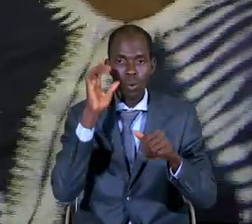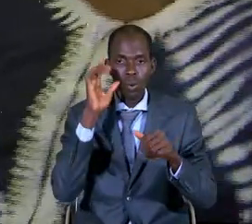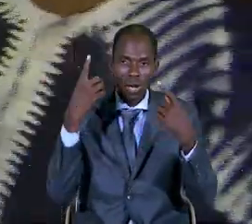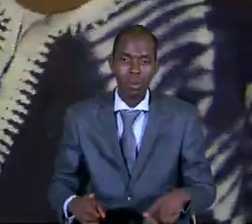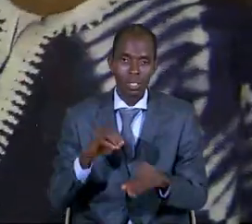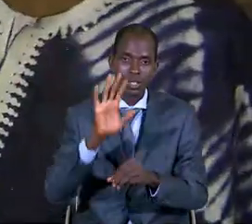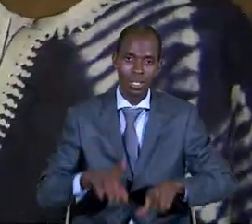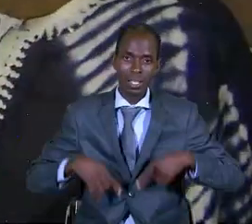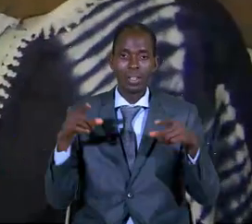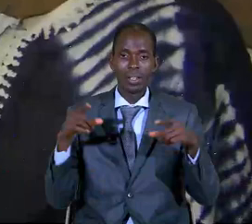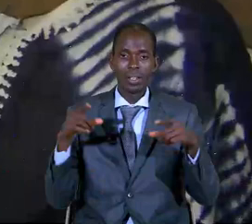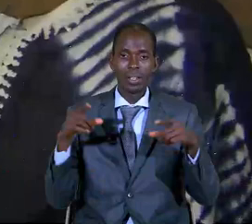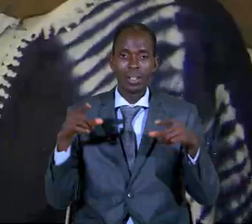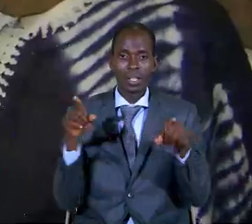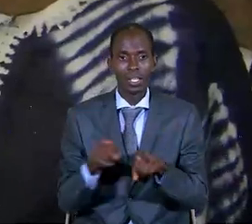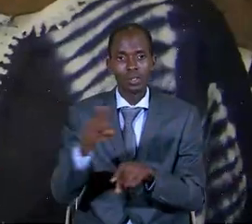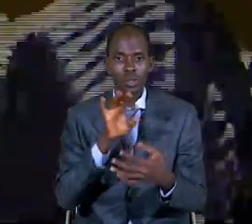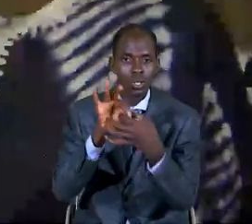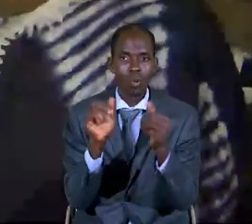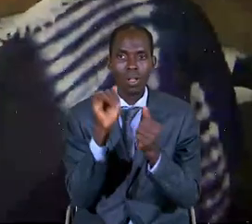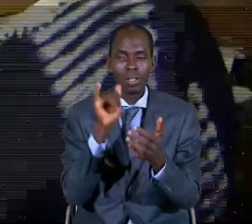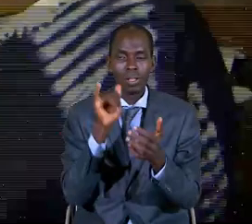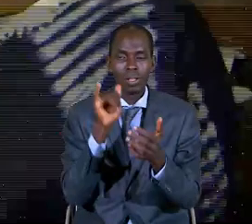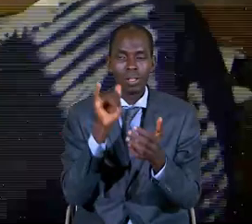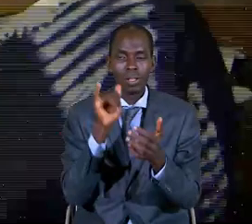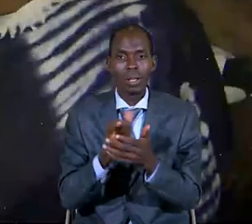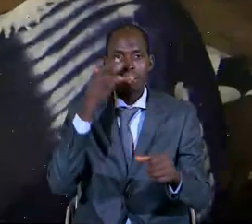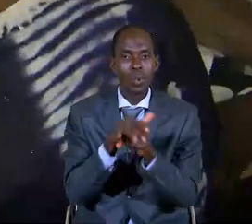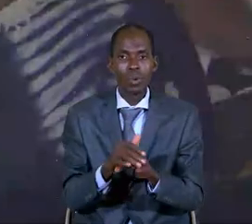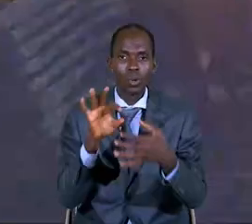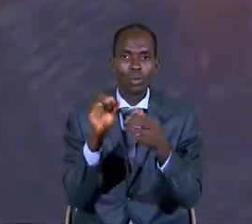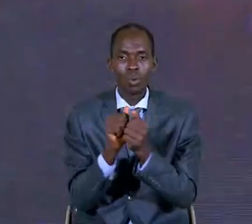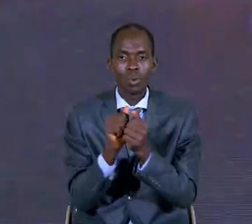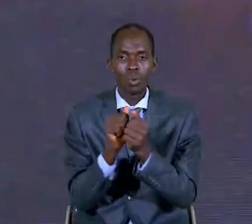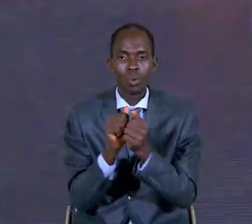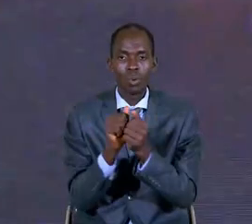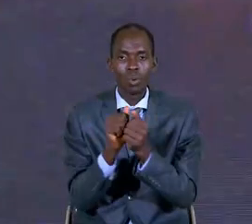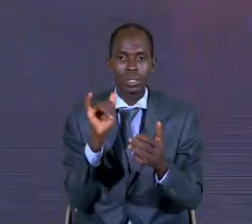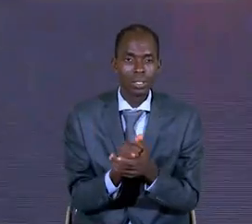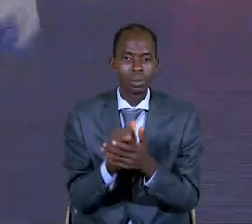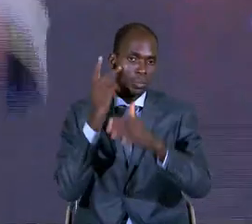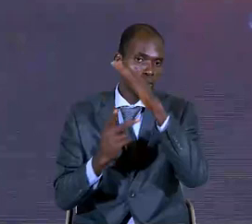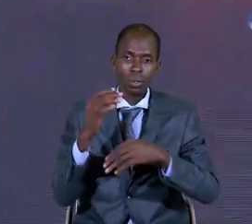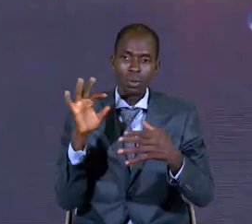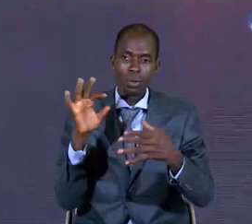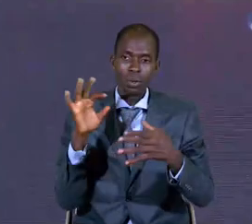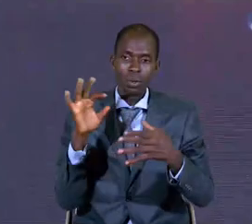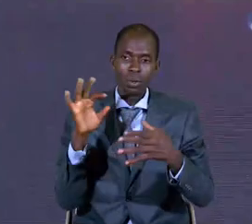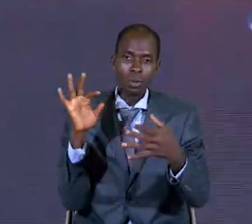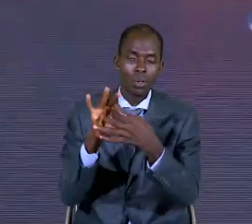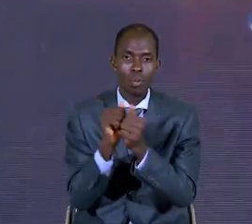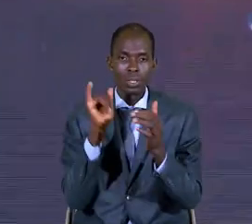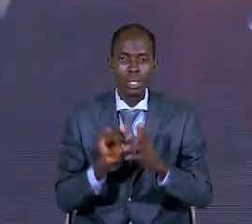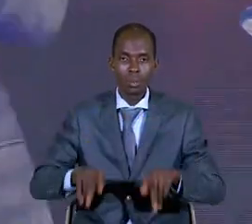your life as you connect with that promise, with that prophecy, with that provision, and with